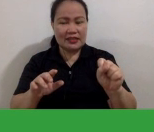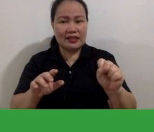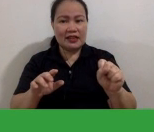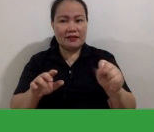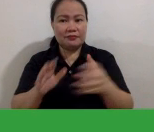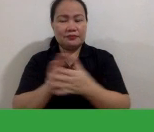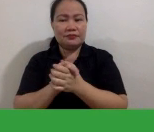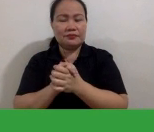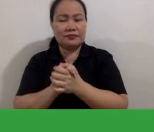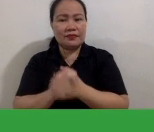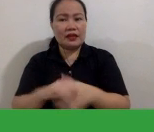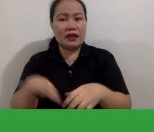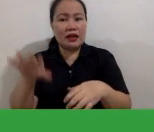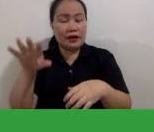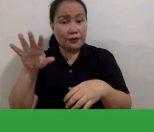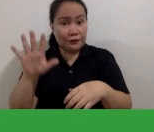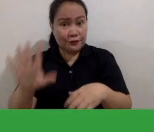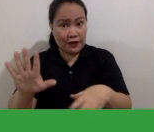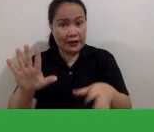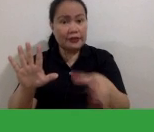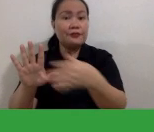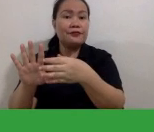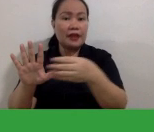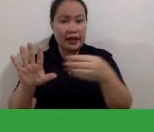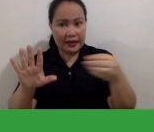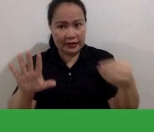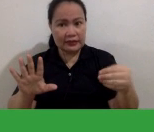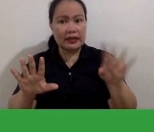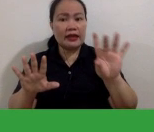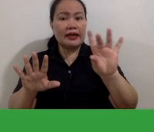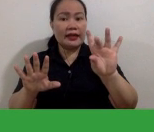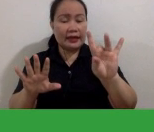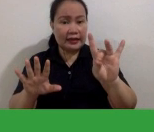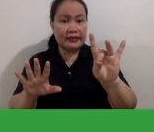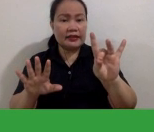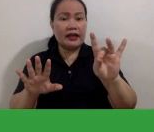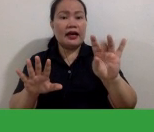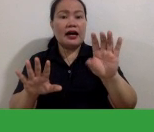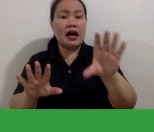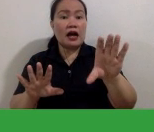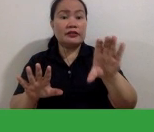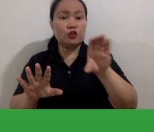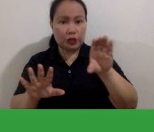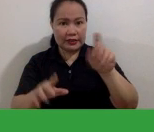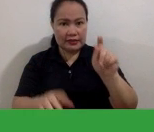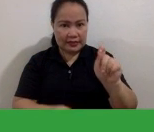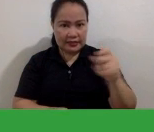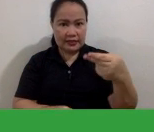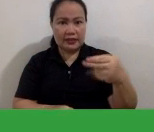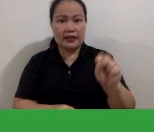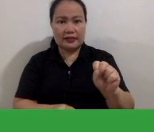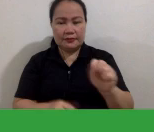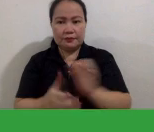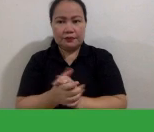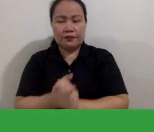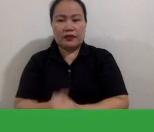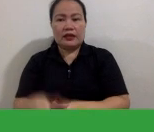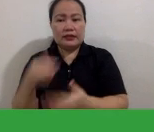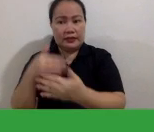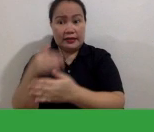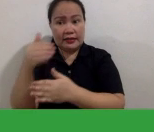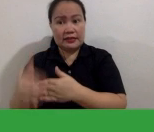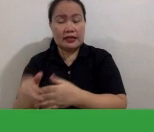So, ones, tens, hundreds. So, 5 and 8 hundreds. Next. So,